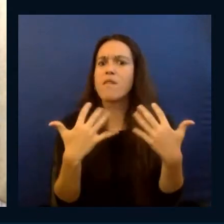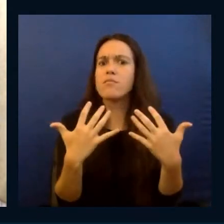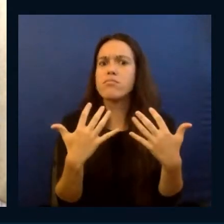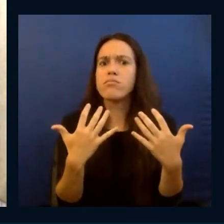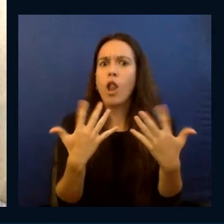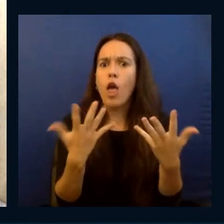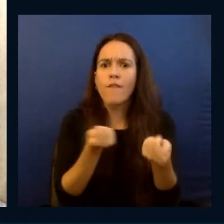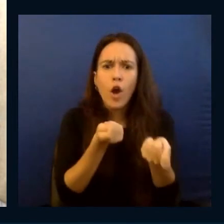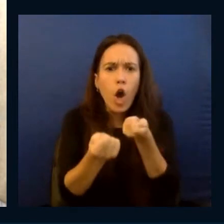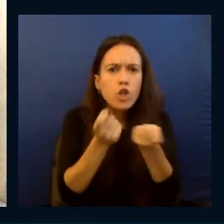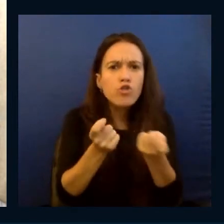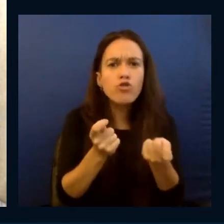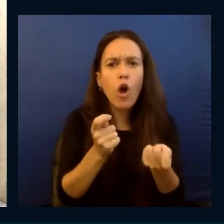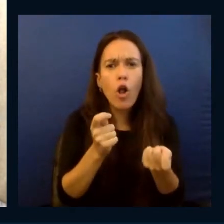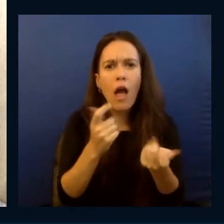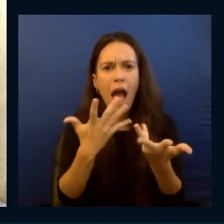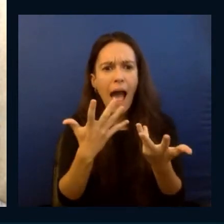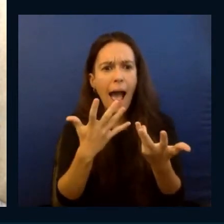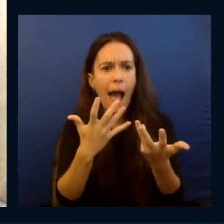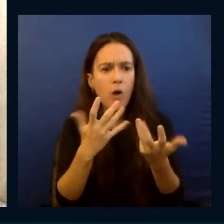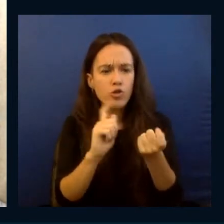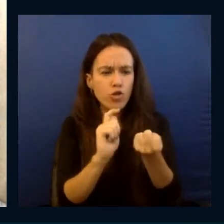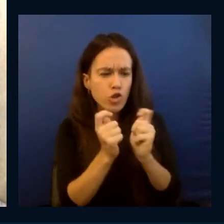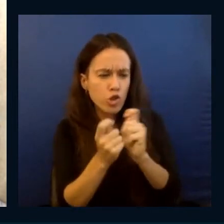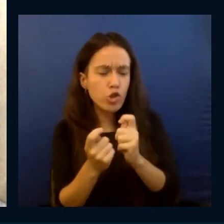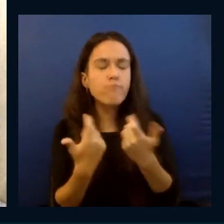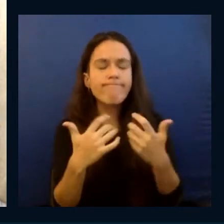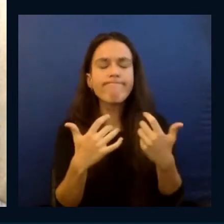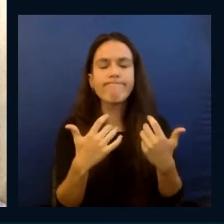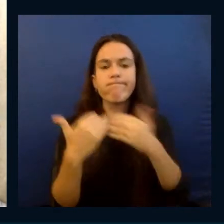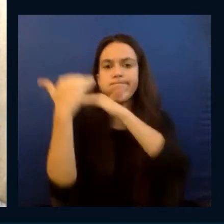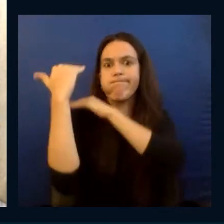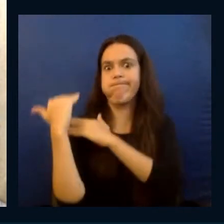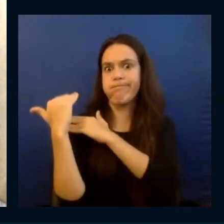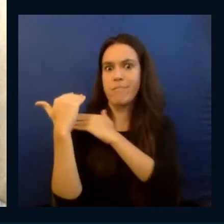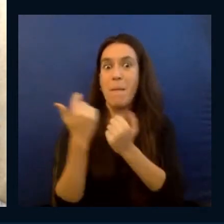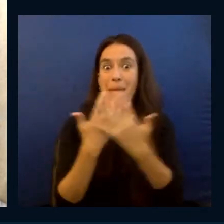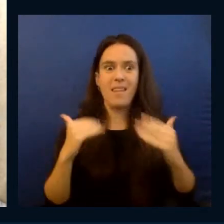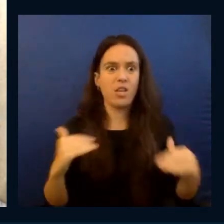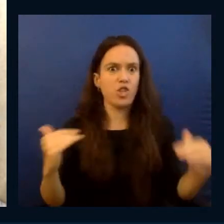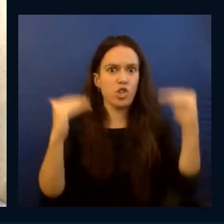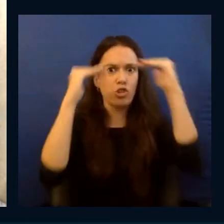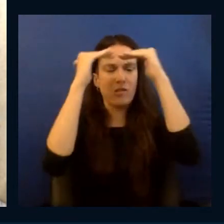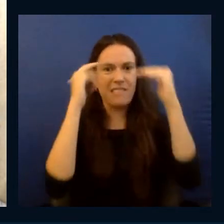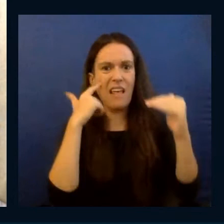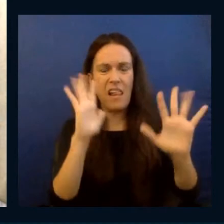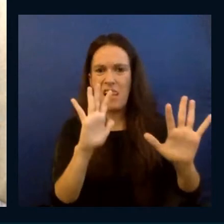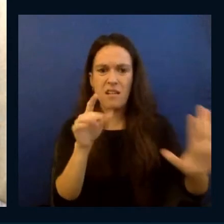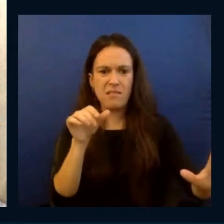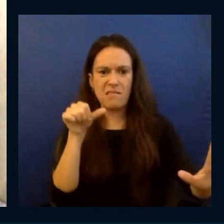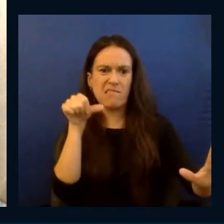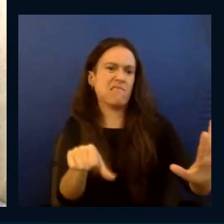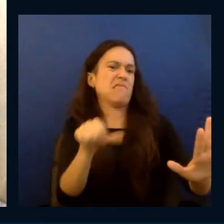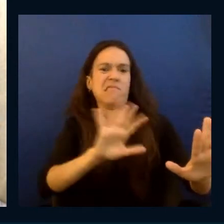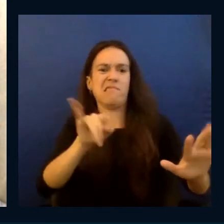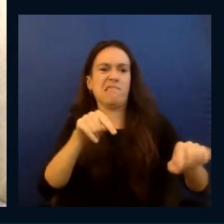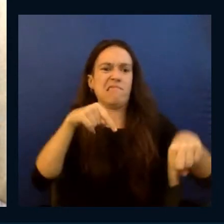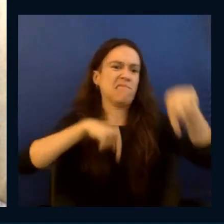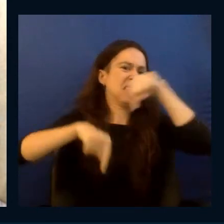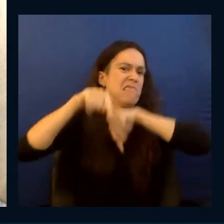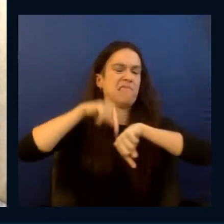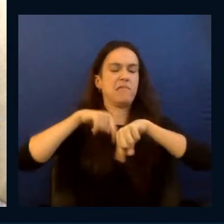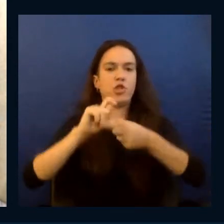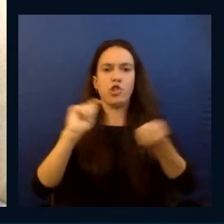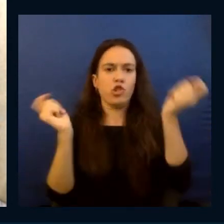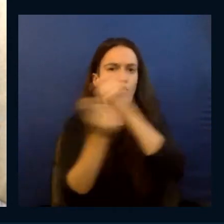to learn. There's a lot of changes. A lot of infrastructure people push back and go, well, I can just push a button. Or I could just, manually do